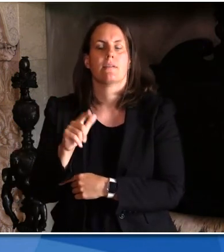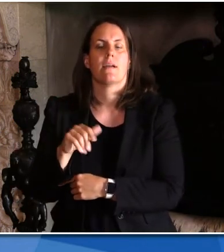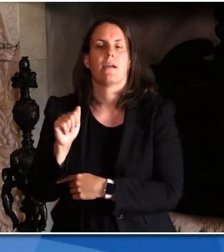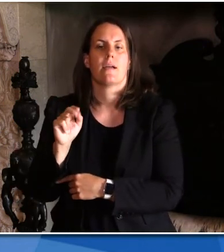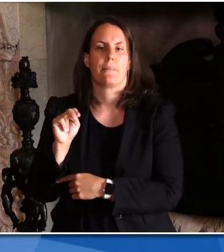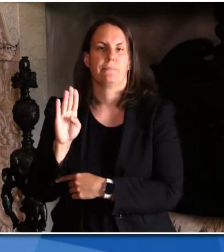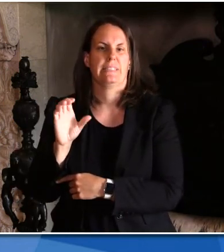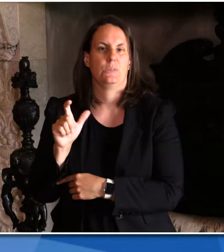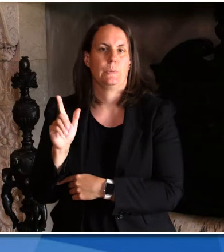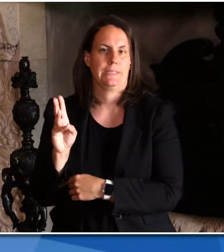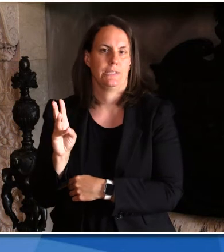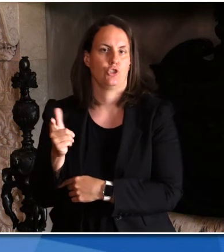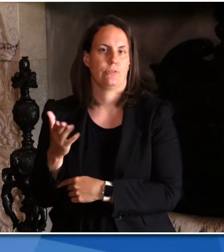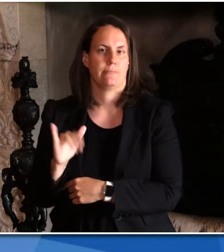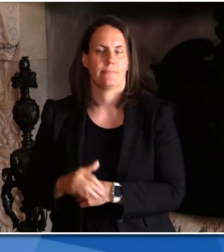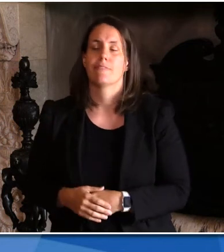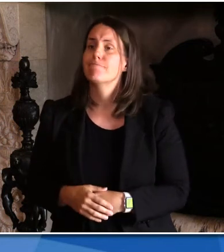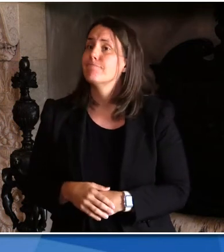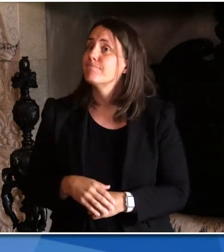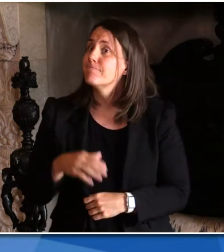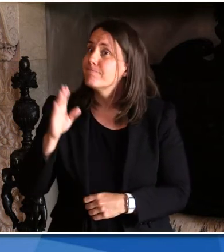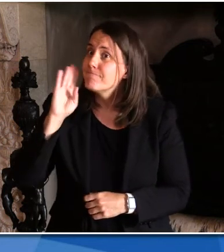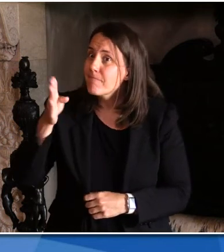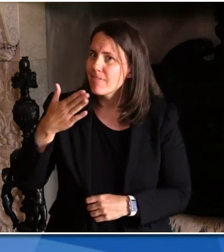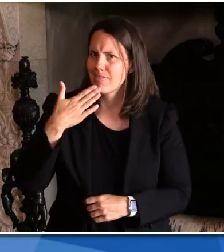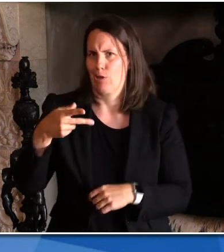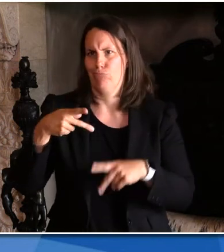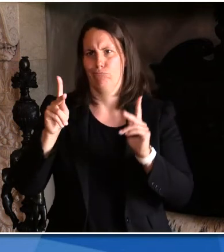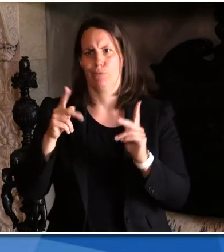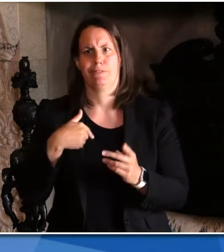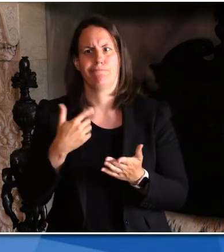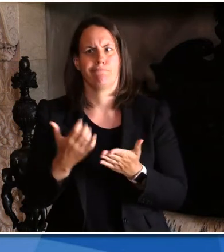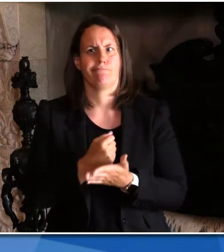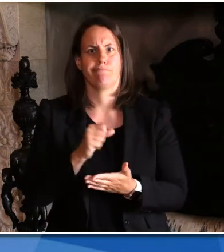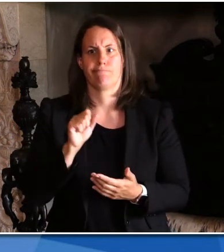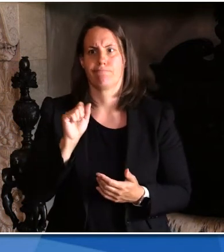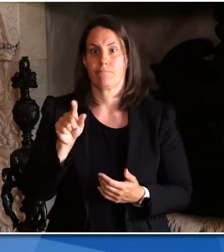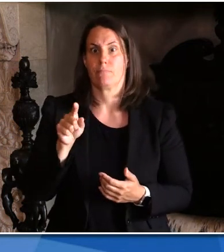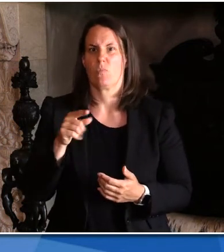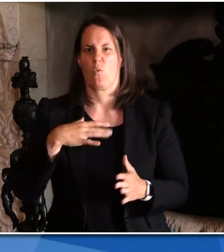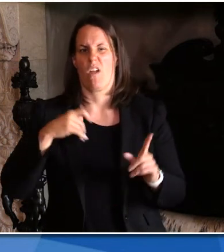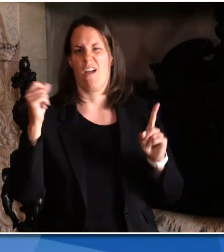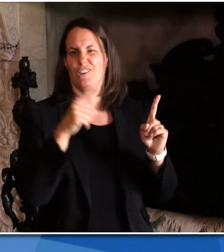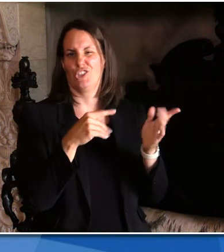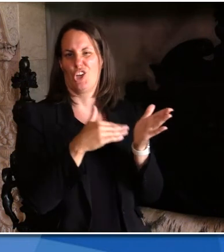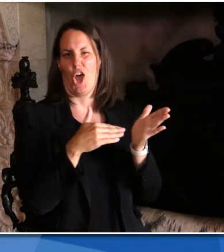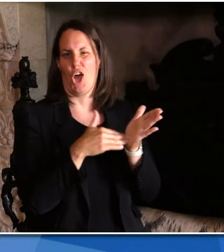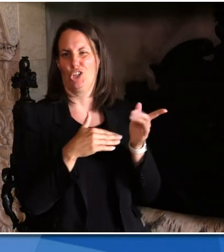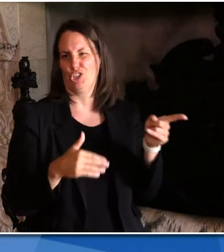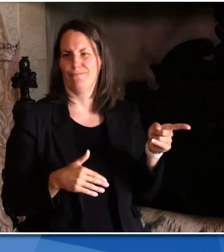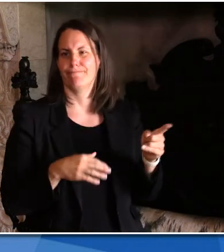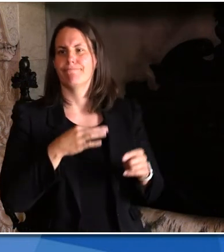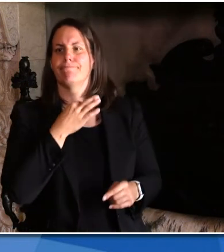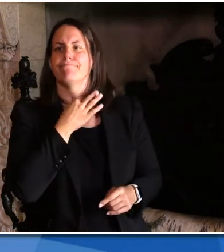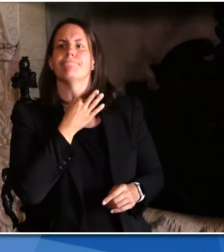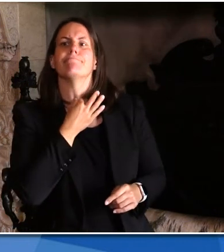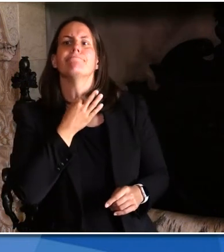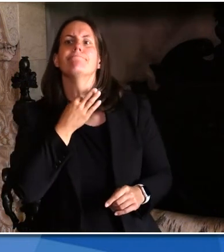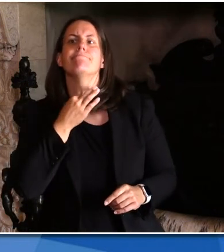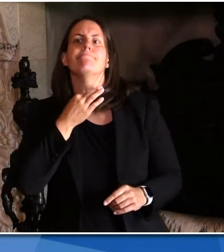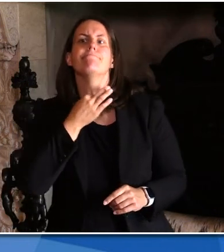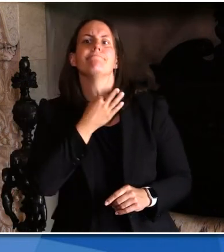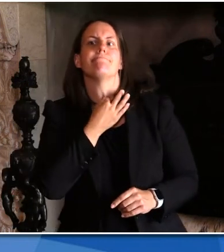Hi, thanks for taking my question. This is for Dr. Westergaard. I'm curious, how many total cases of Miss C have been